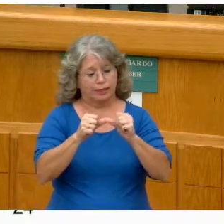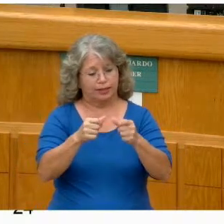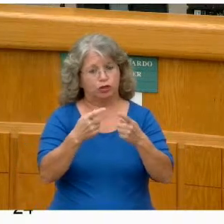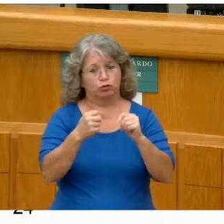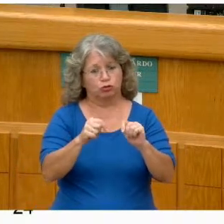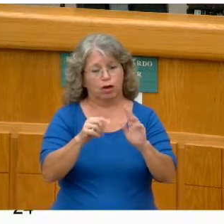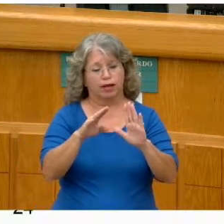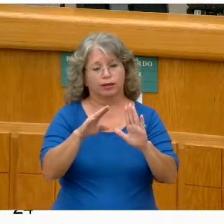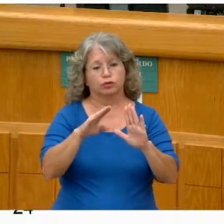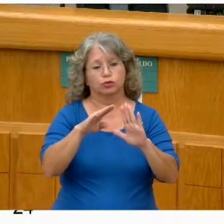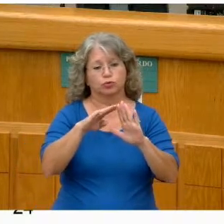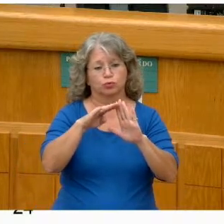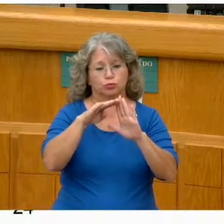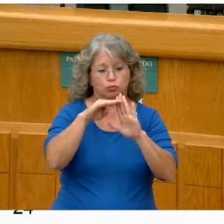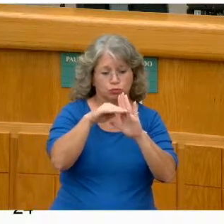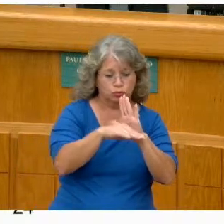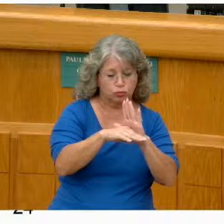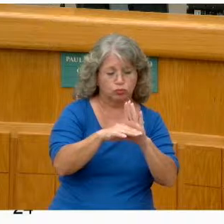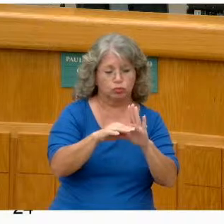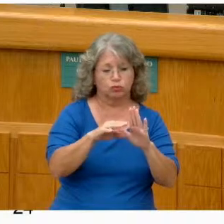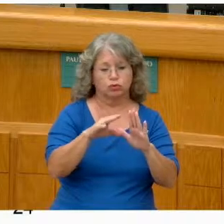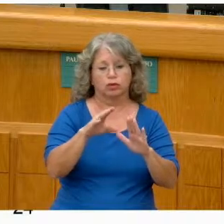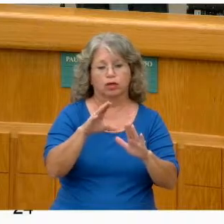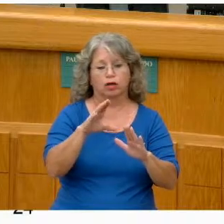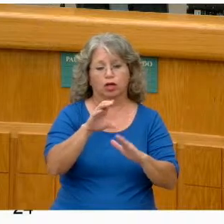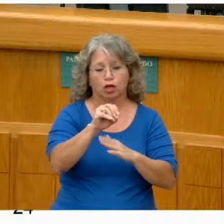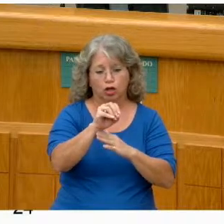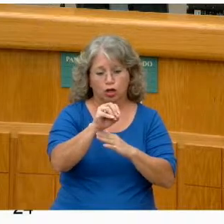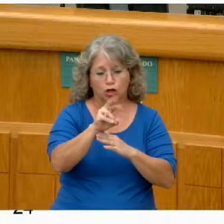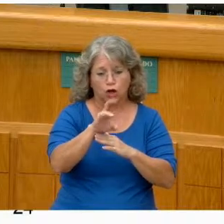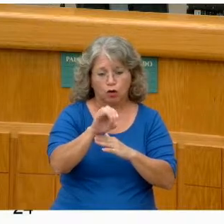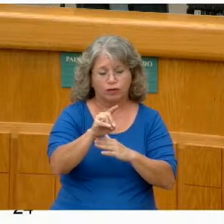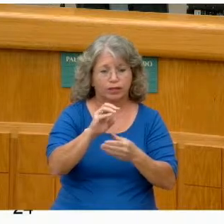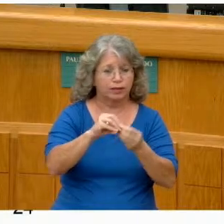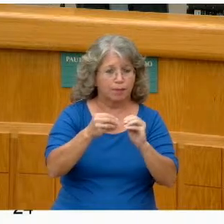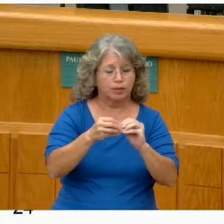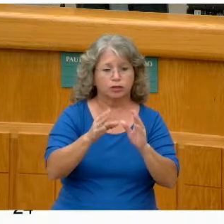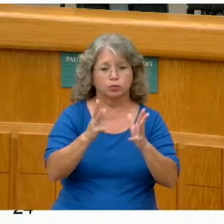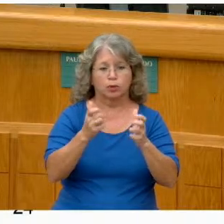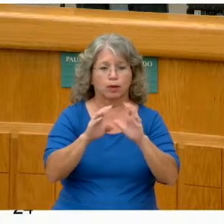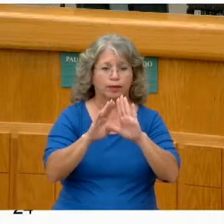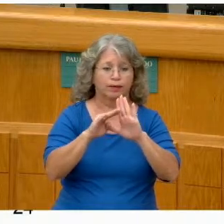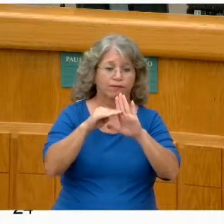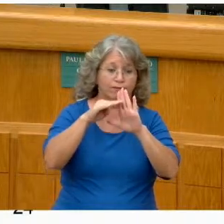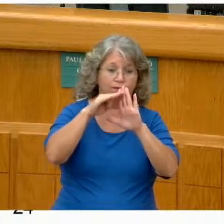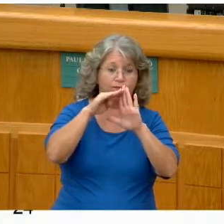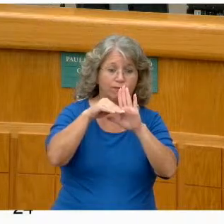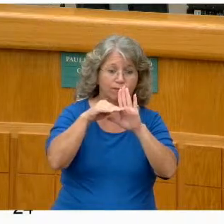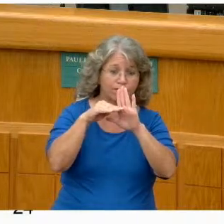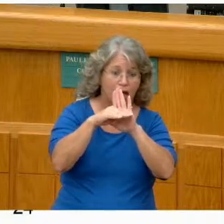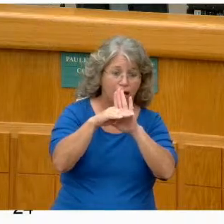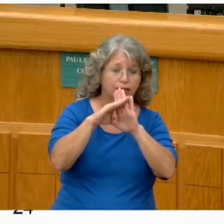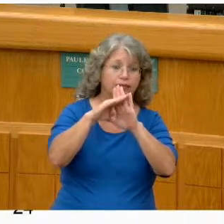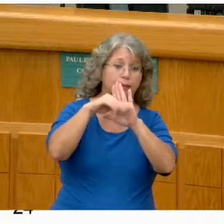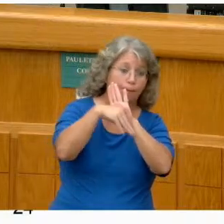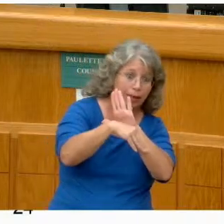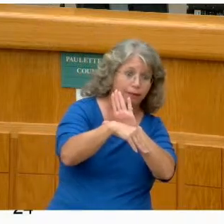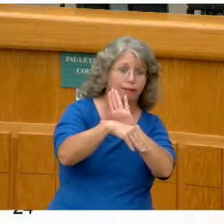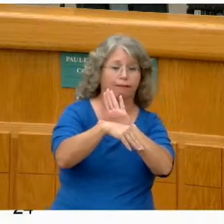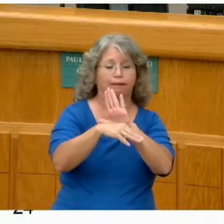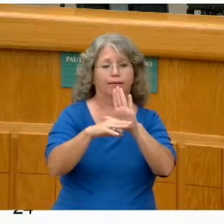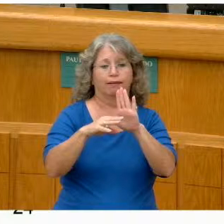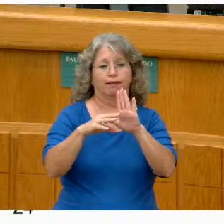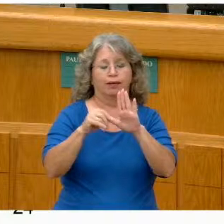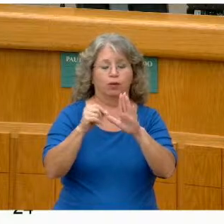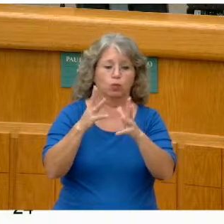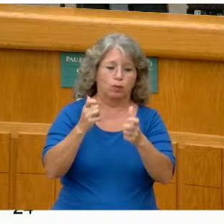COVID outbreak and bend the curve, flatten it, and stop these fatalities and get back to the